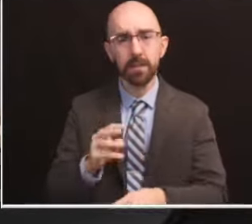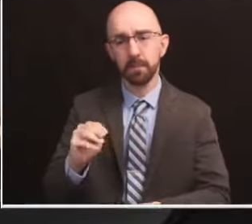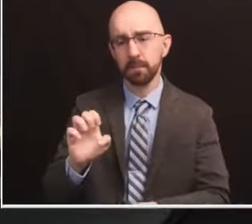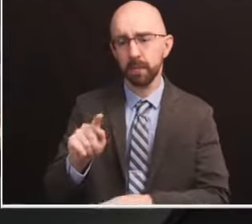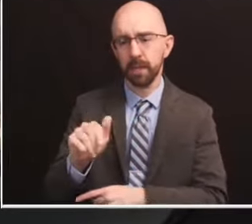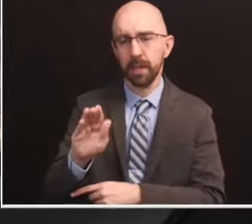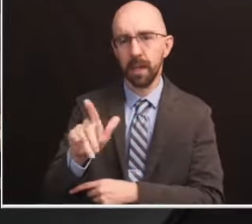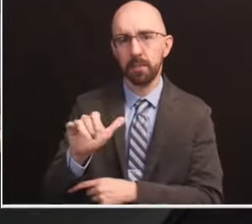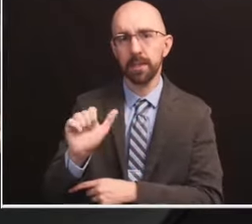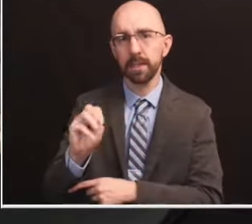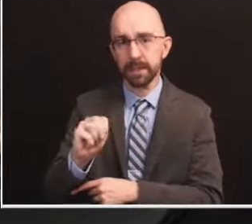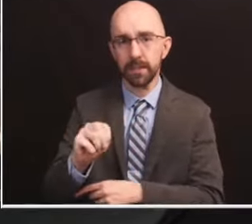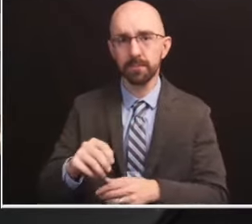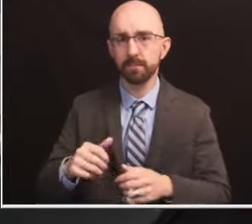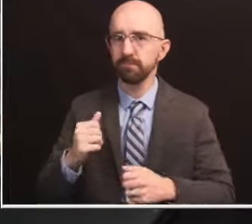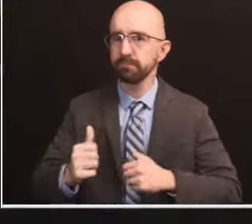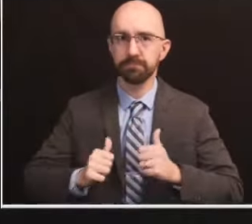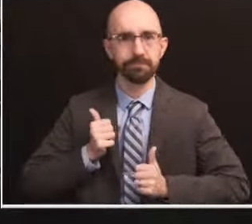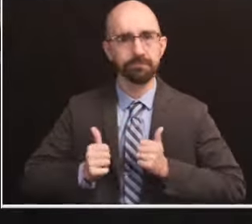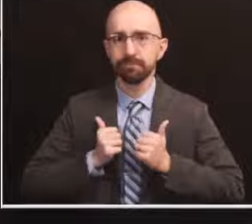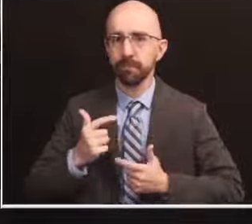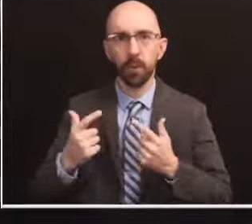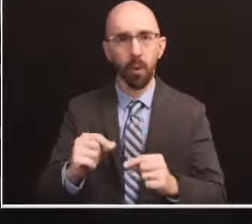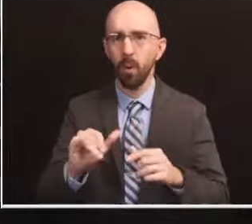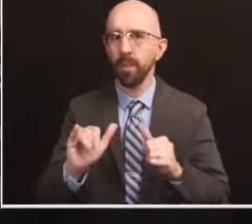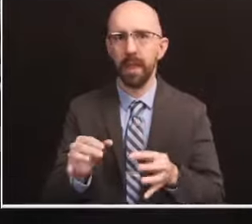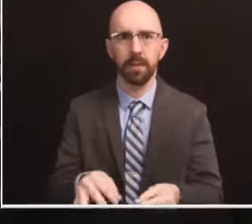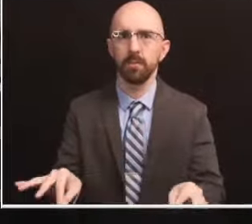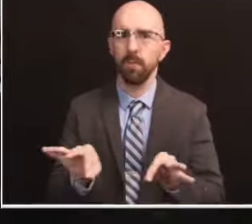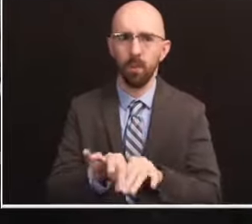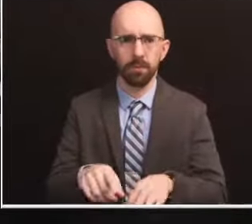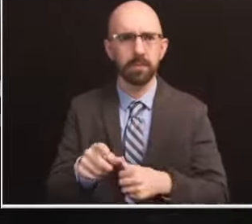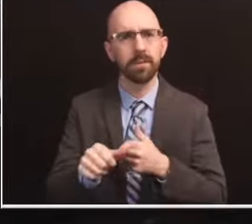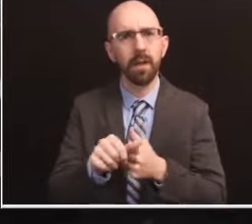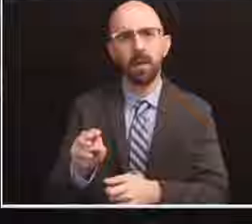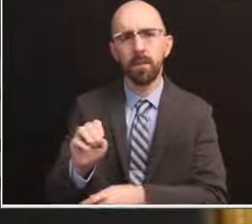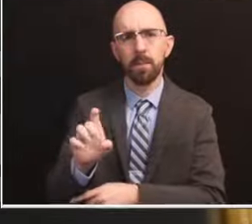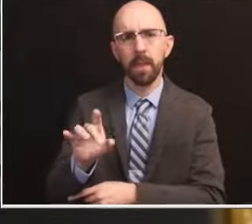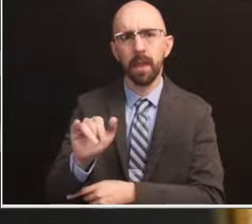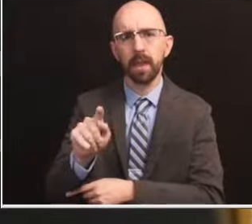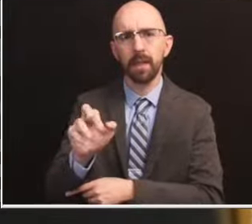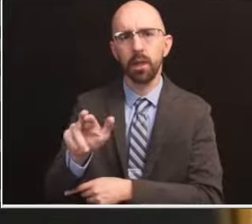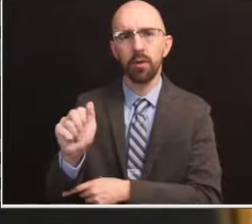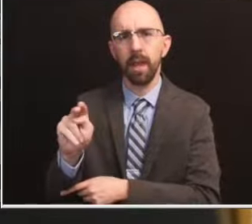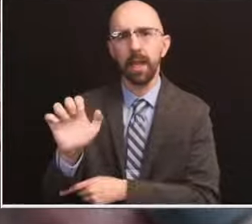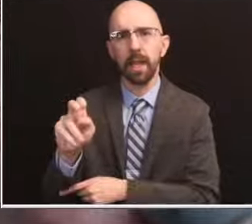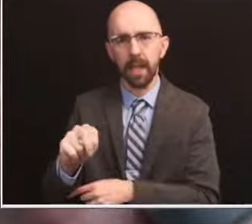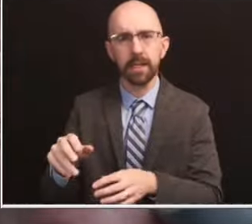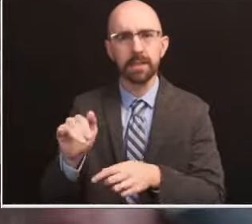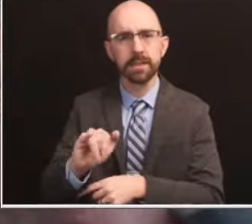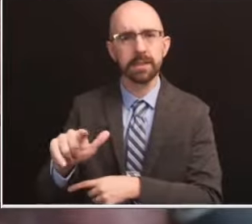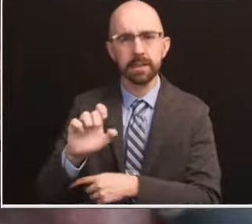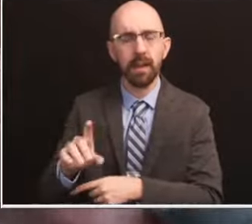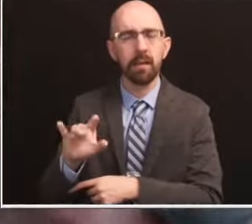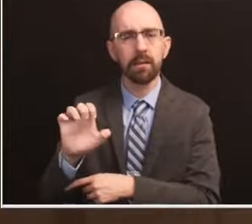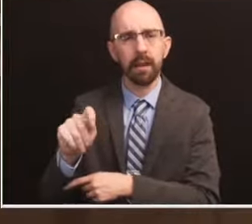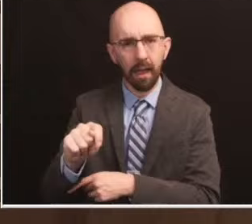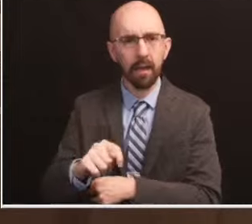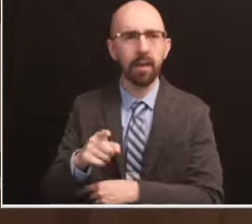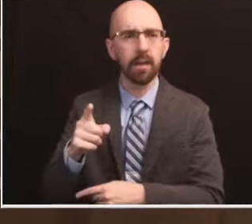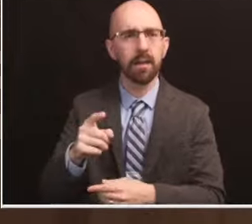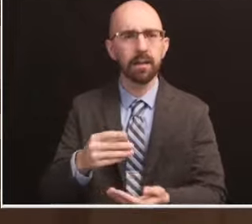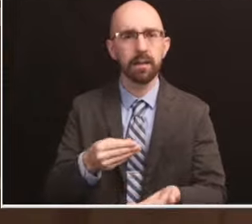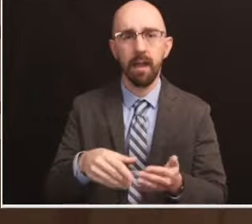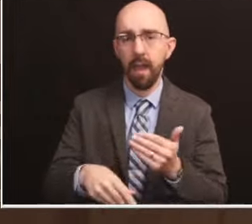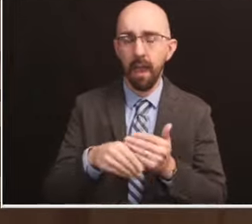metabolism kicking is incredibly important. She follows a Mediterranean-style diet, adds supplements, meditates, and even